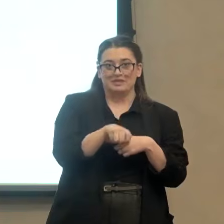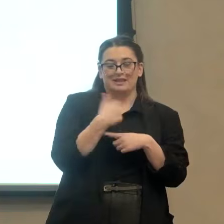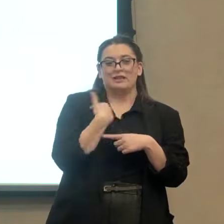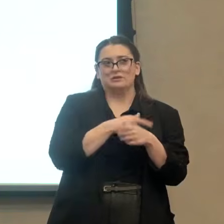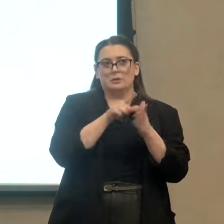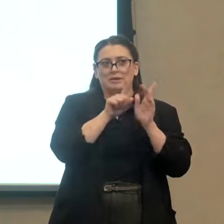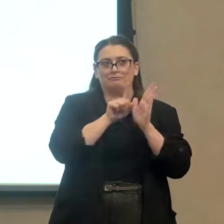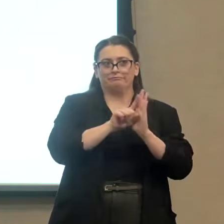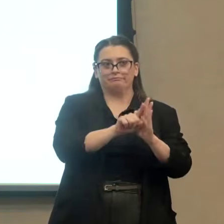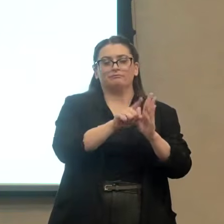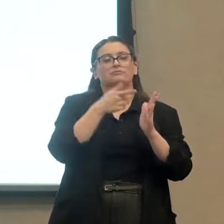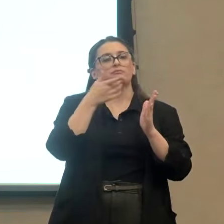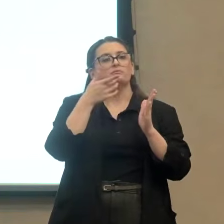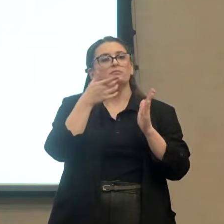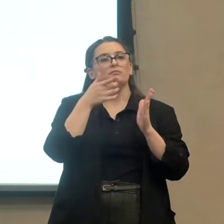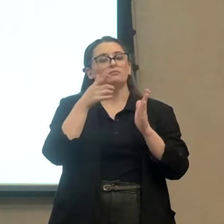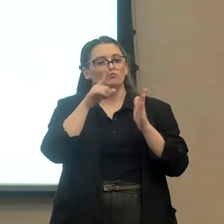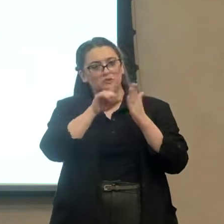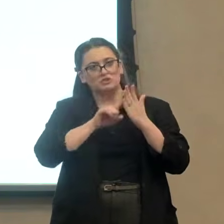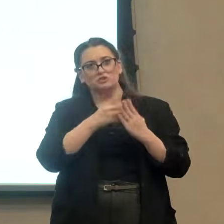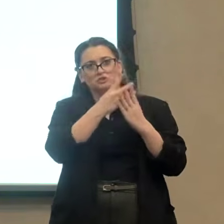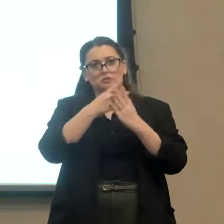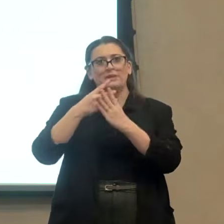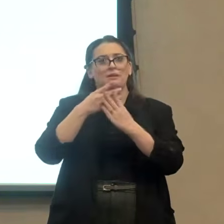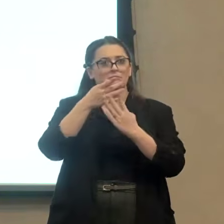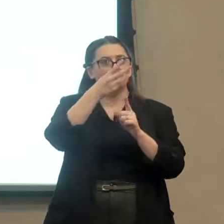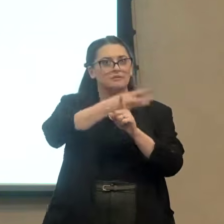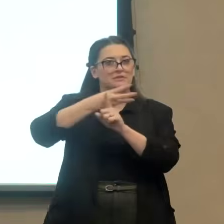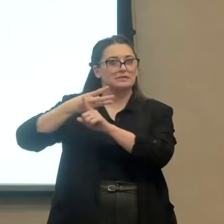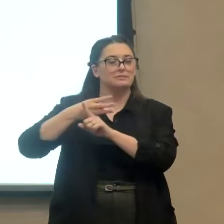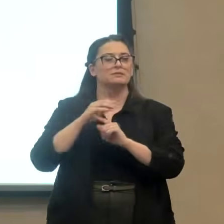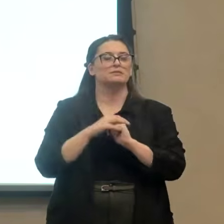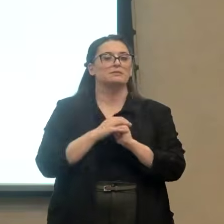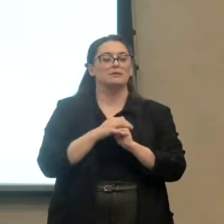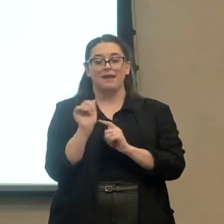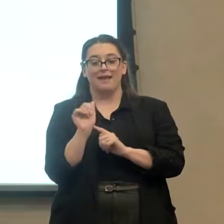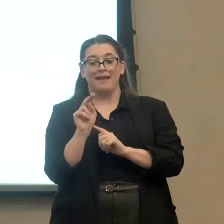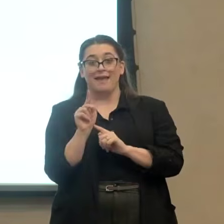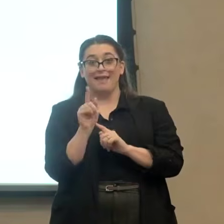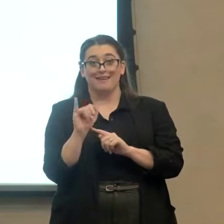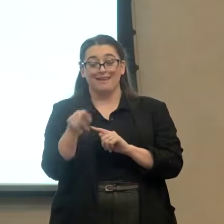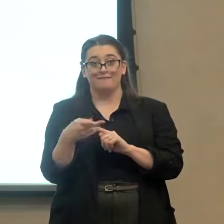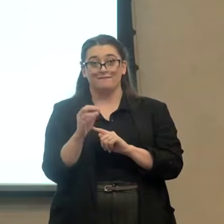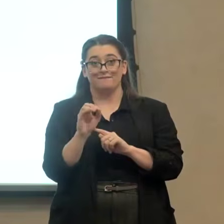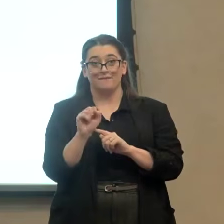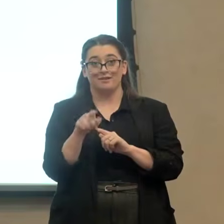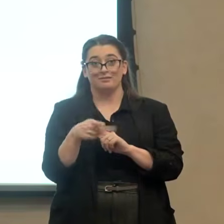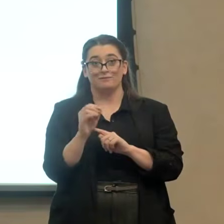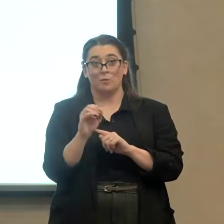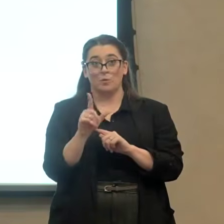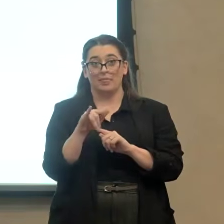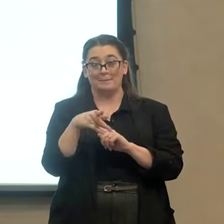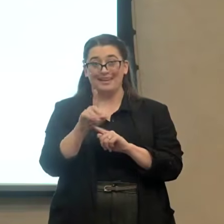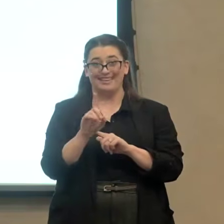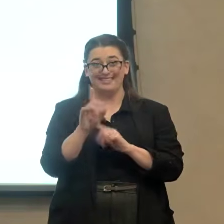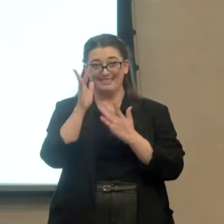serum protein electrophoreses and other every 6 months. Antiphospholipid syndrome is not associated